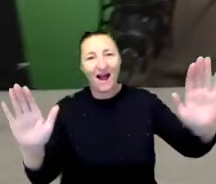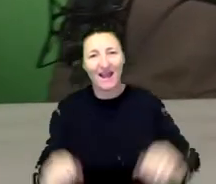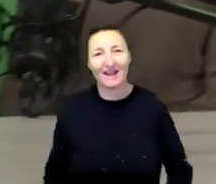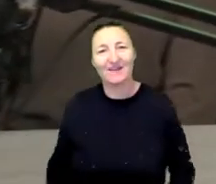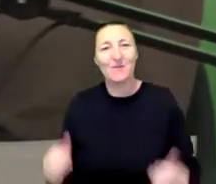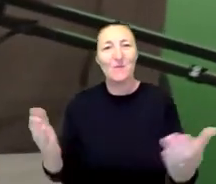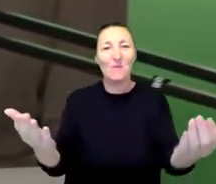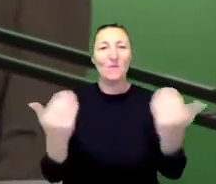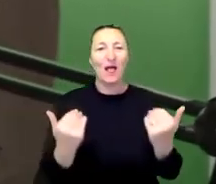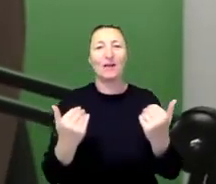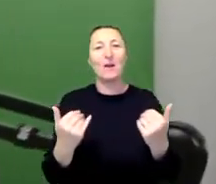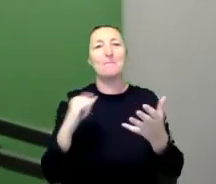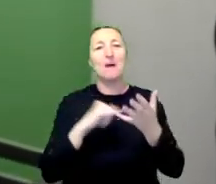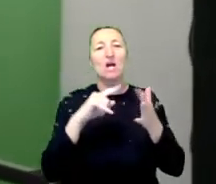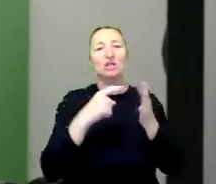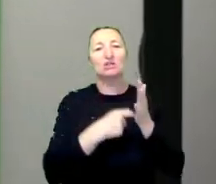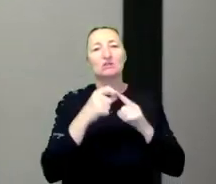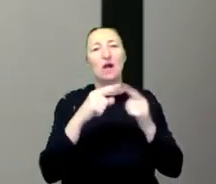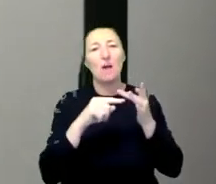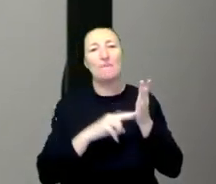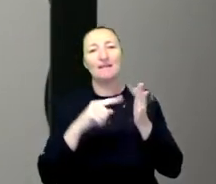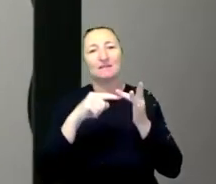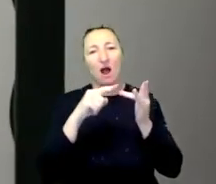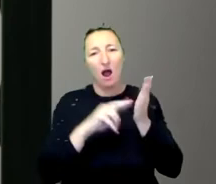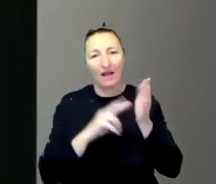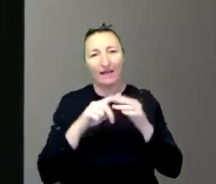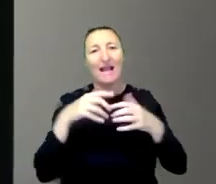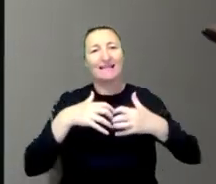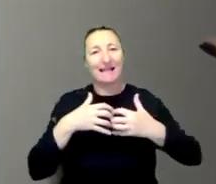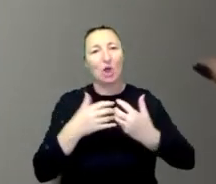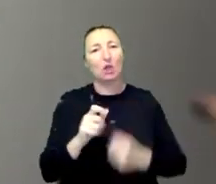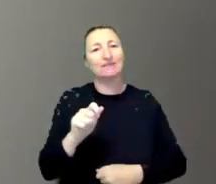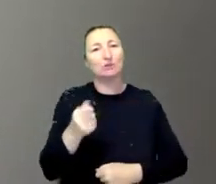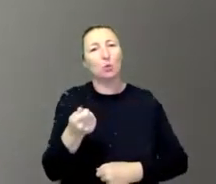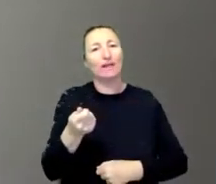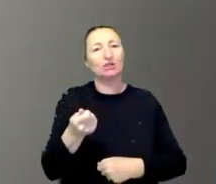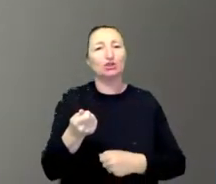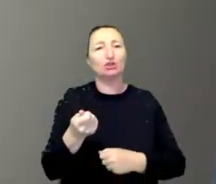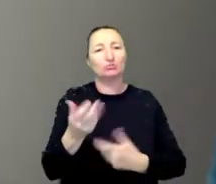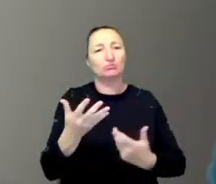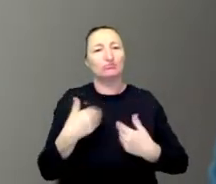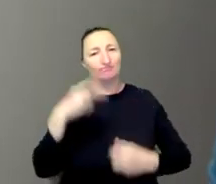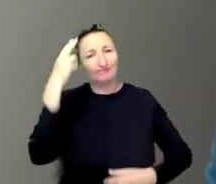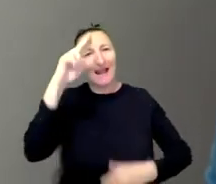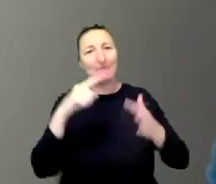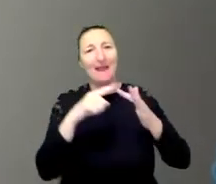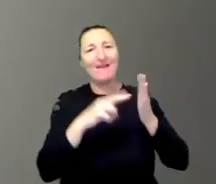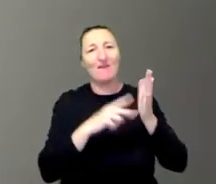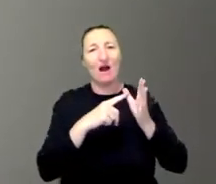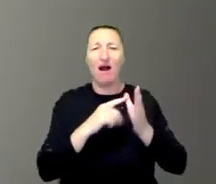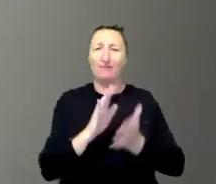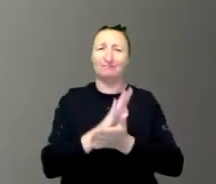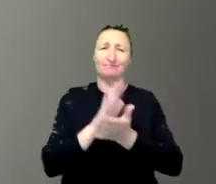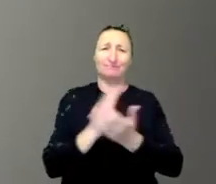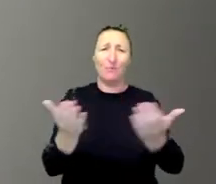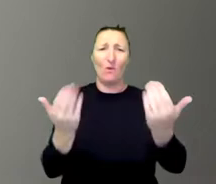Welcome to the Serpentine Arts Technologies Twitch channel. My name is Ava, and it's my pleasure to welcome you to the launch of this year's